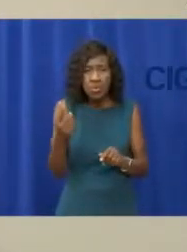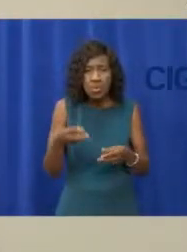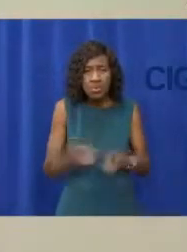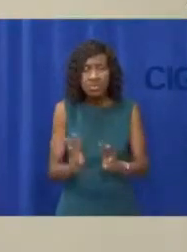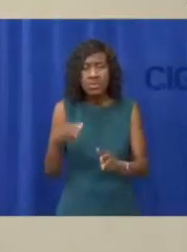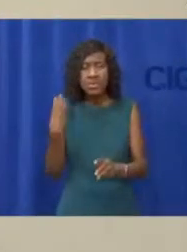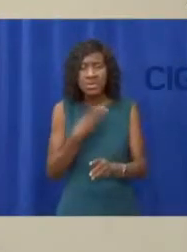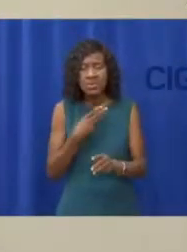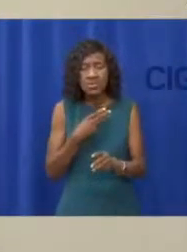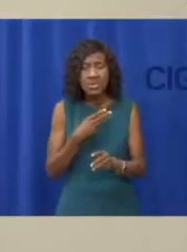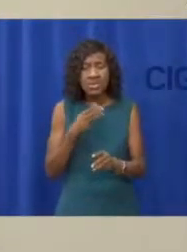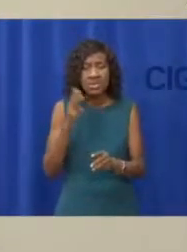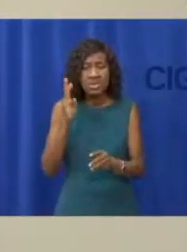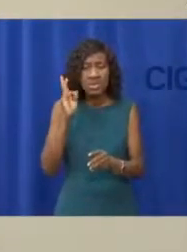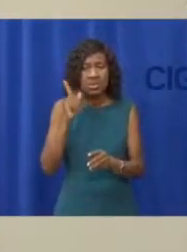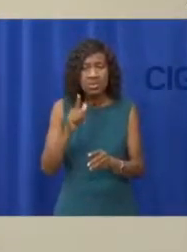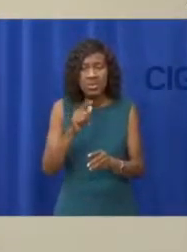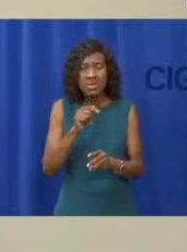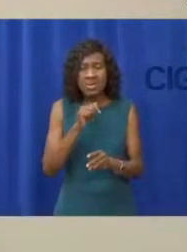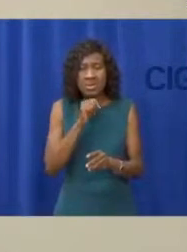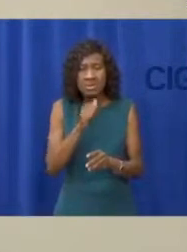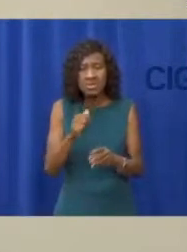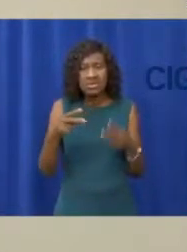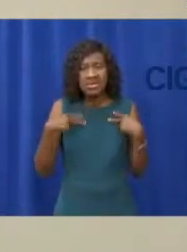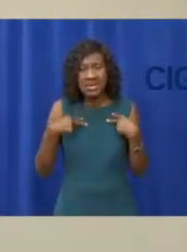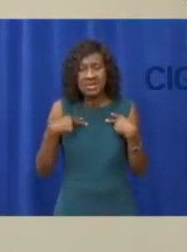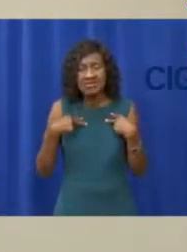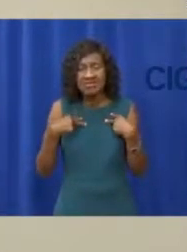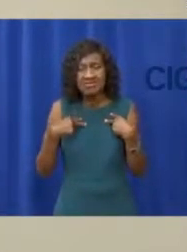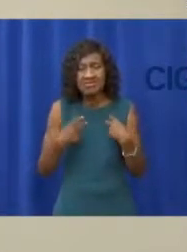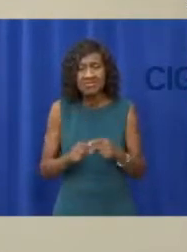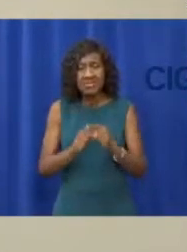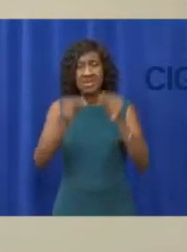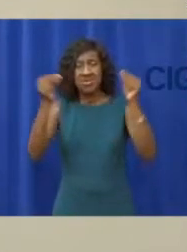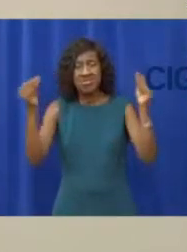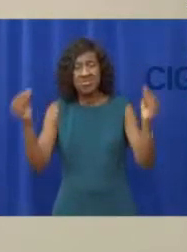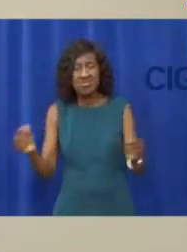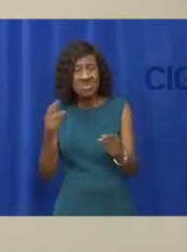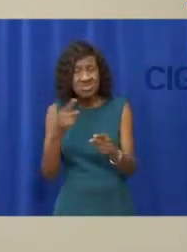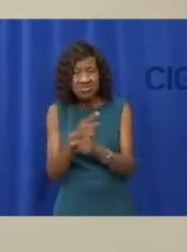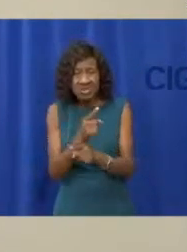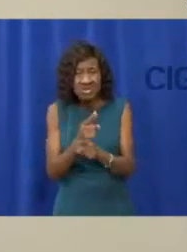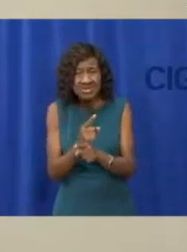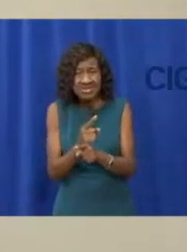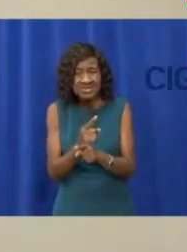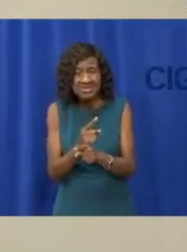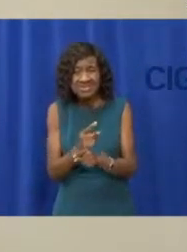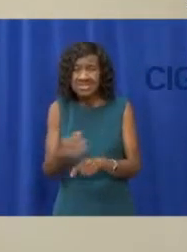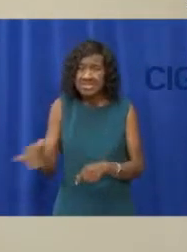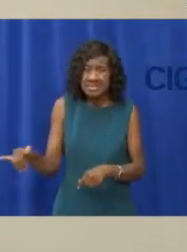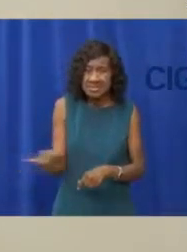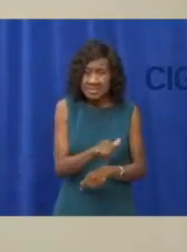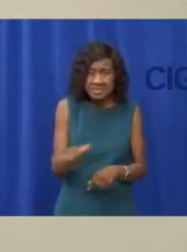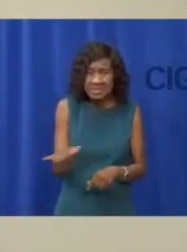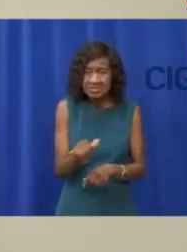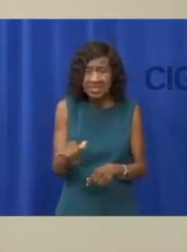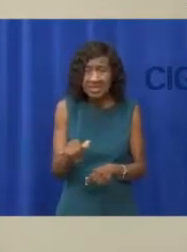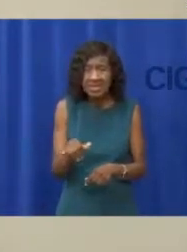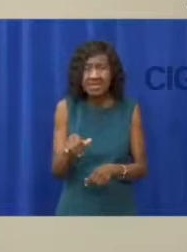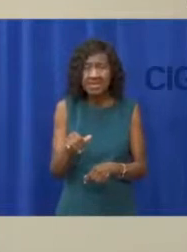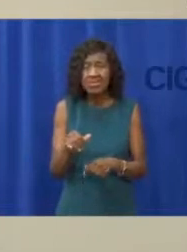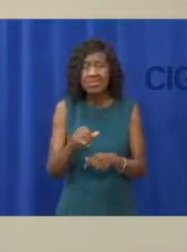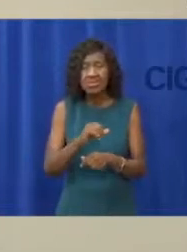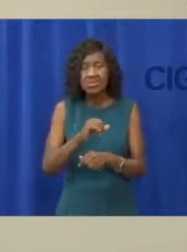becoming a massive crisis akin to some of the countries, that I have just